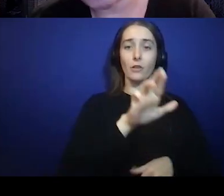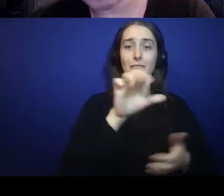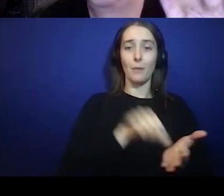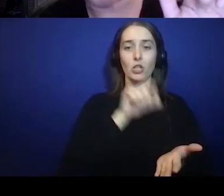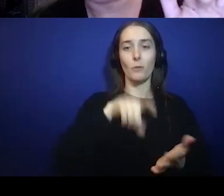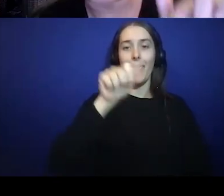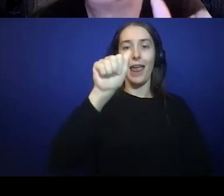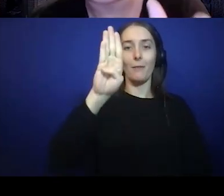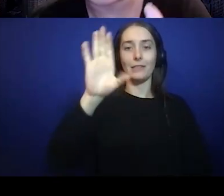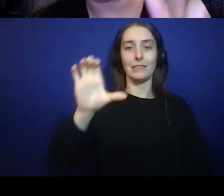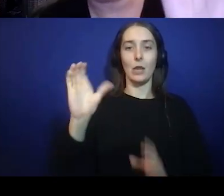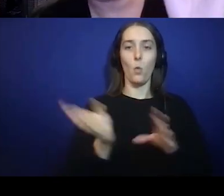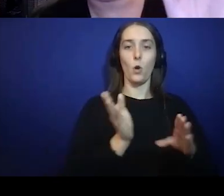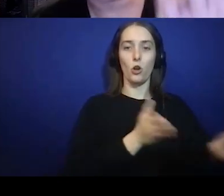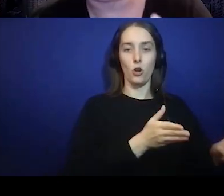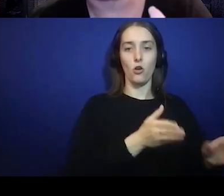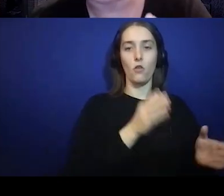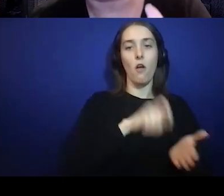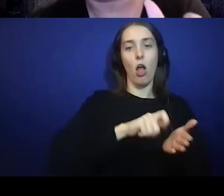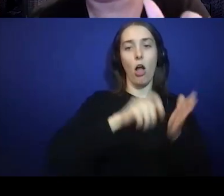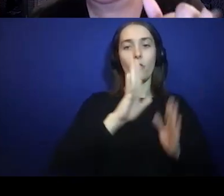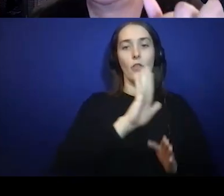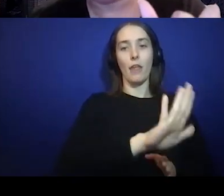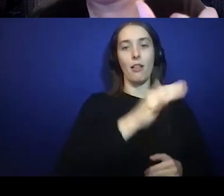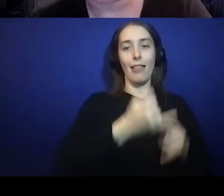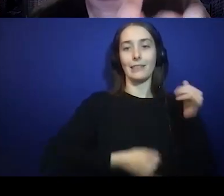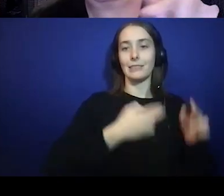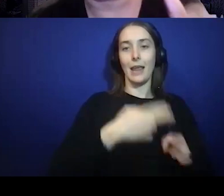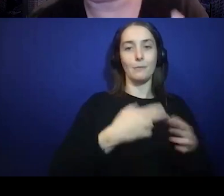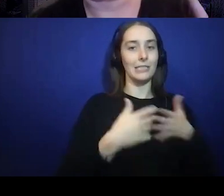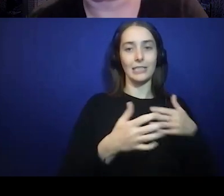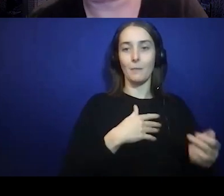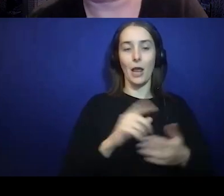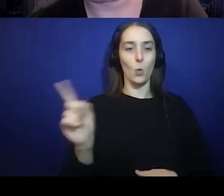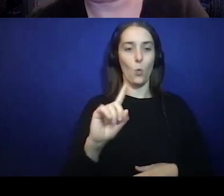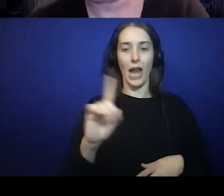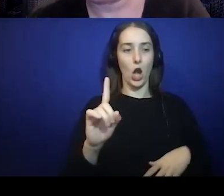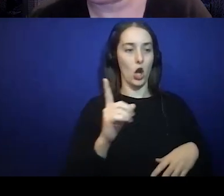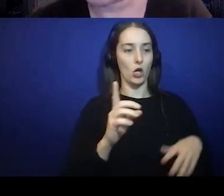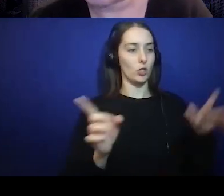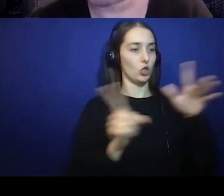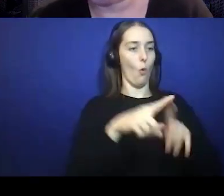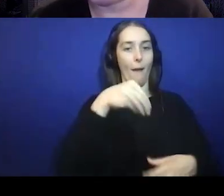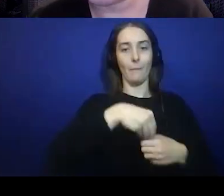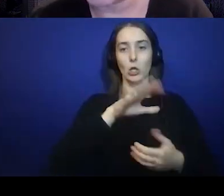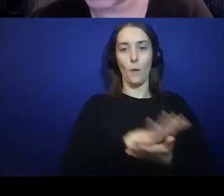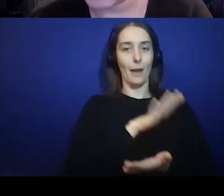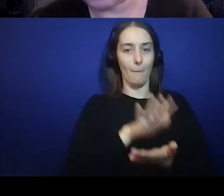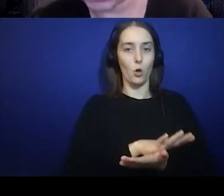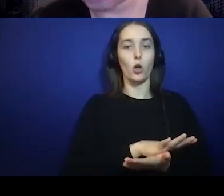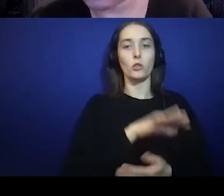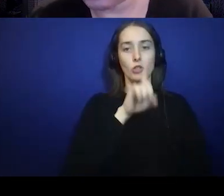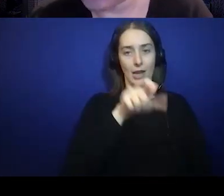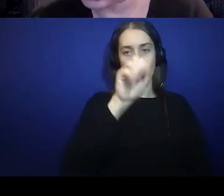regardless of by author's last name, regardless of when they appear in your paper. Um, but